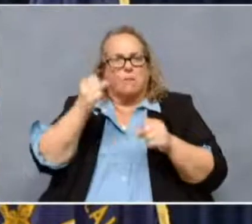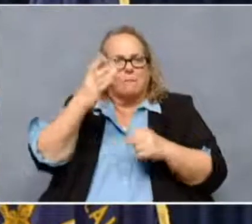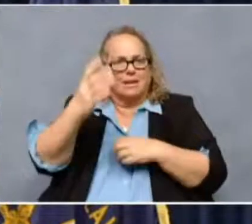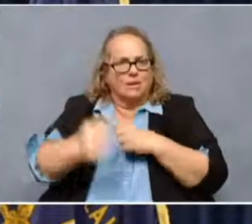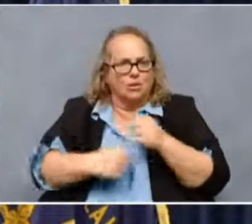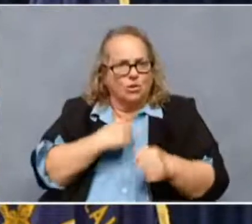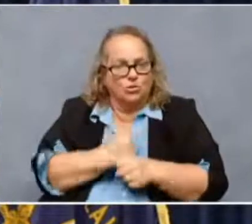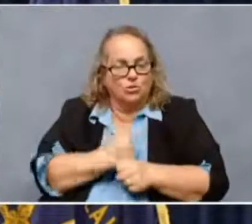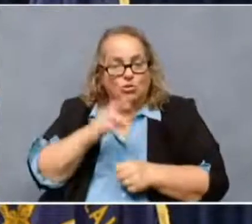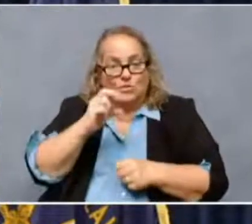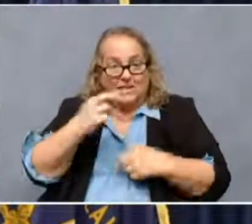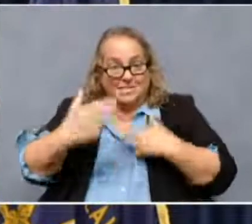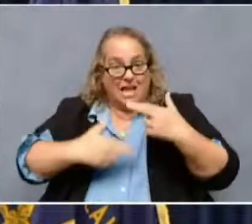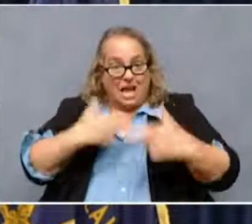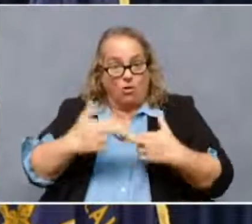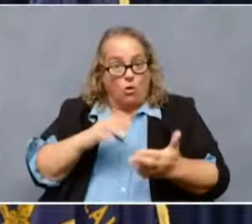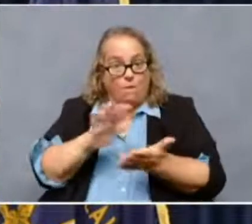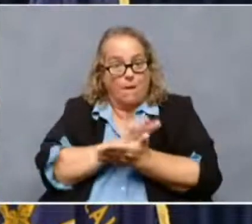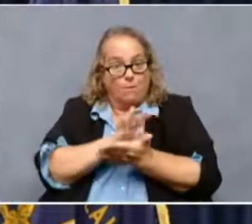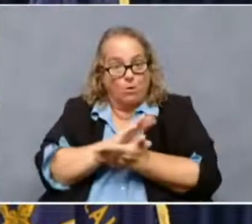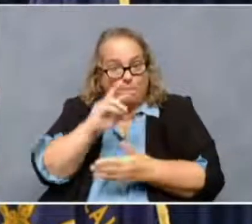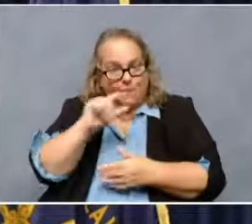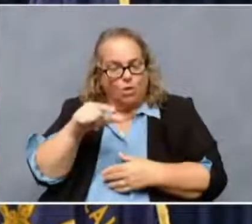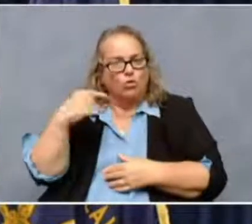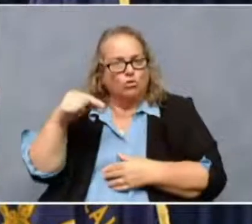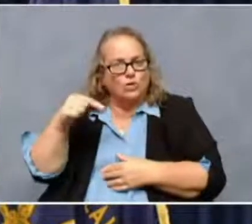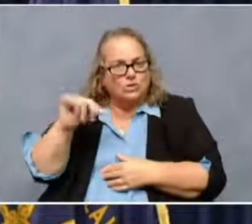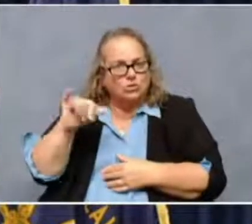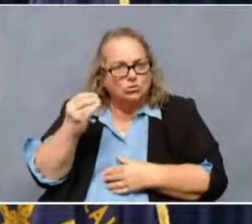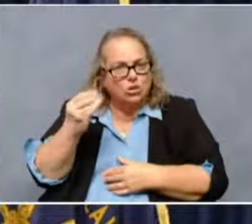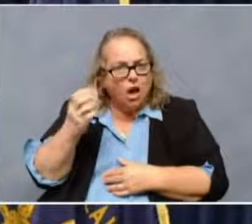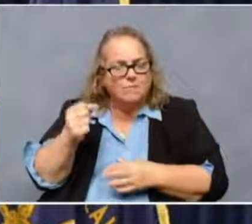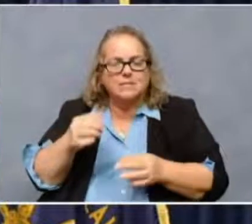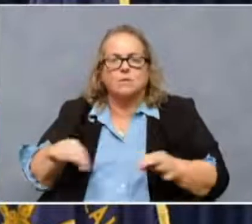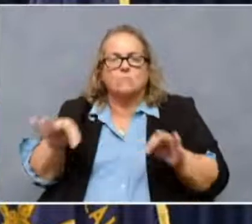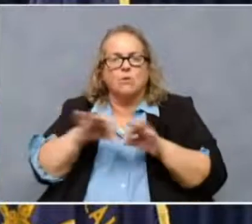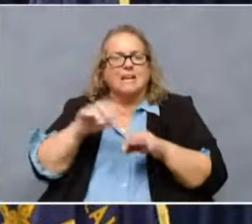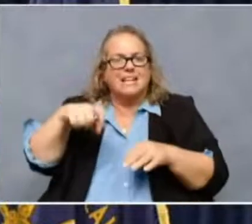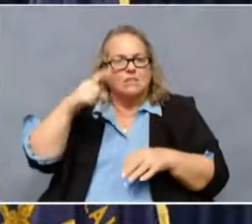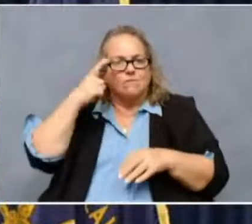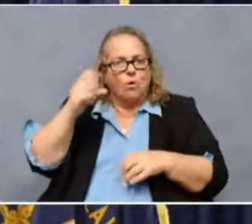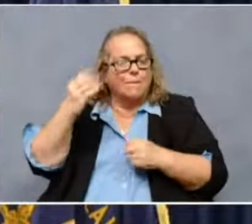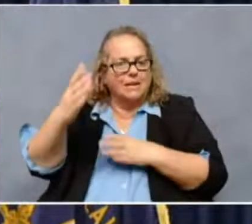mill, again, green job is going to be necessary for decades. The Novelis